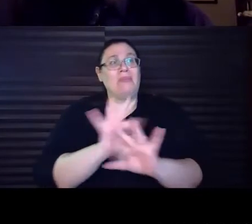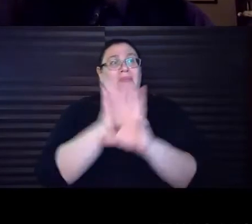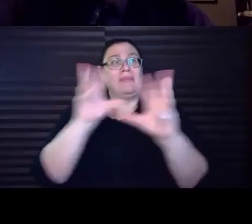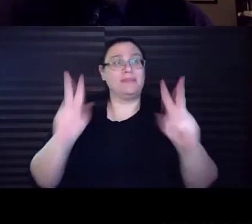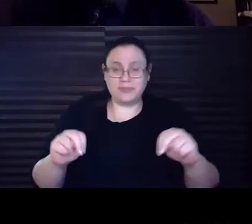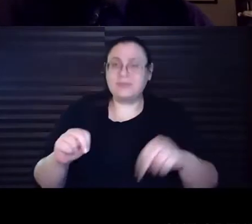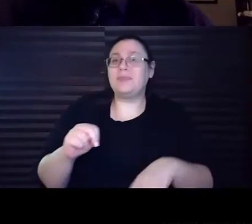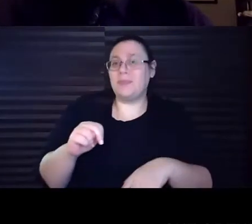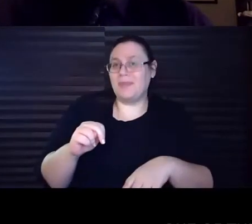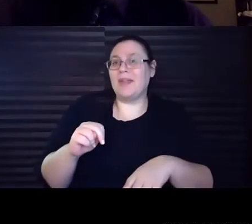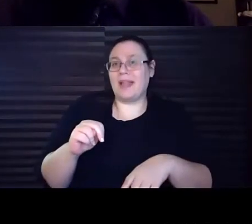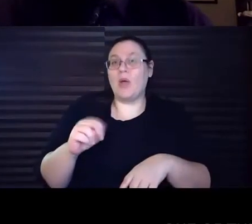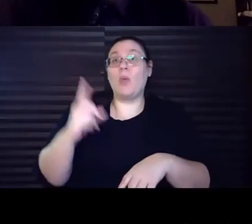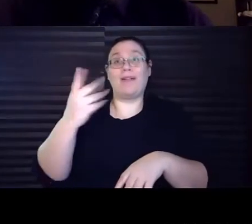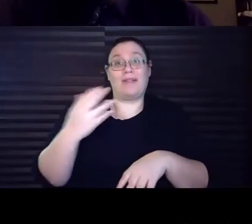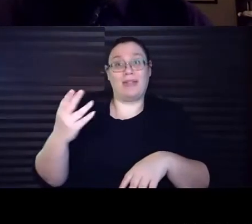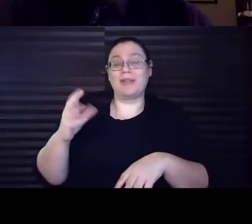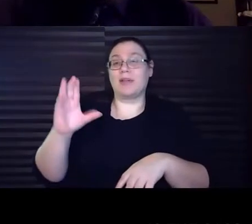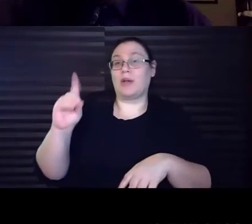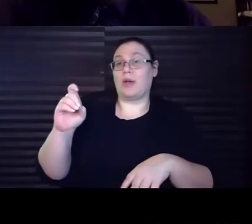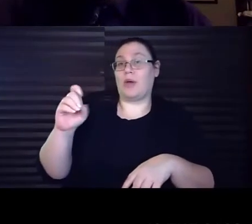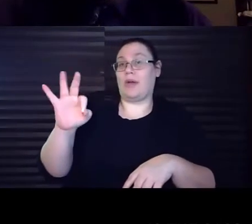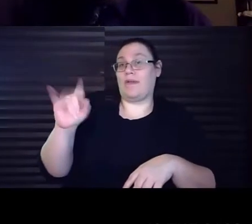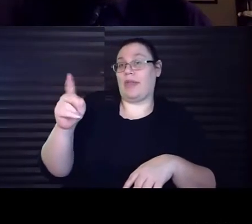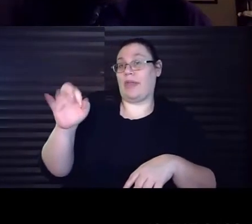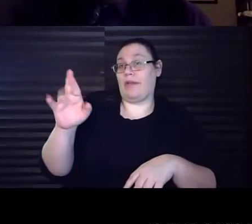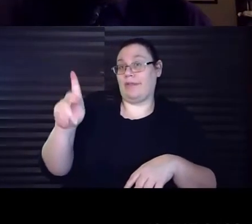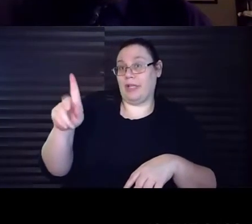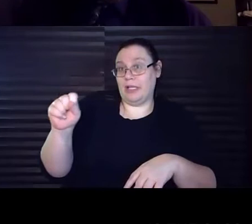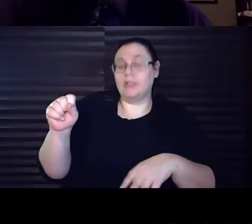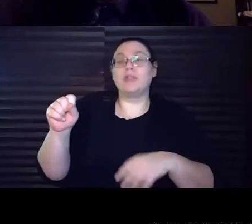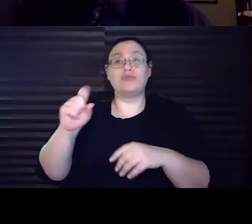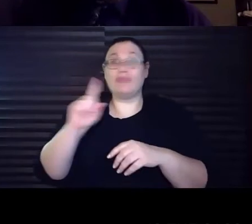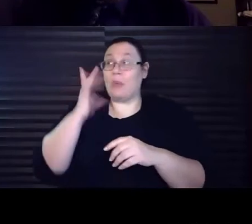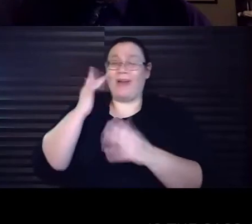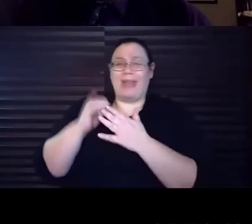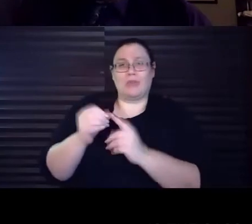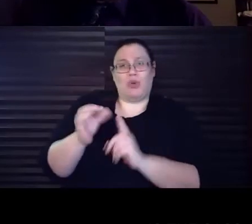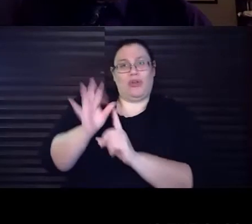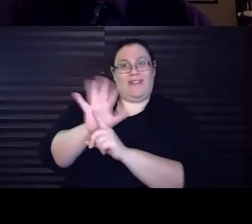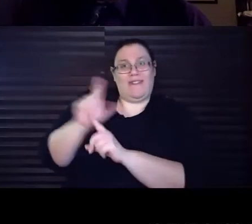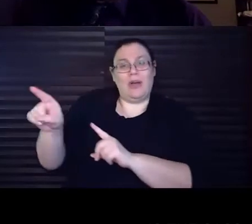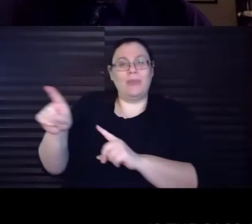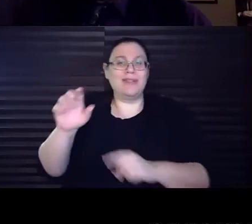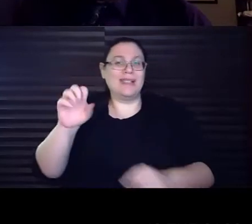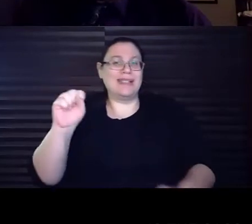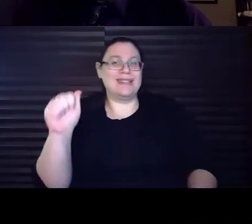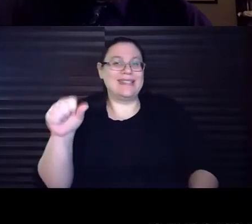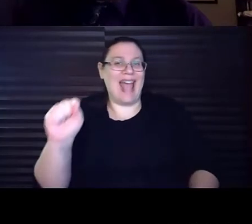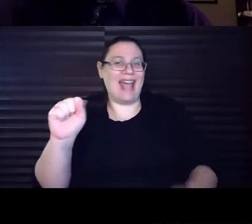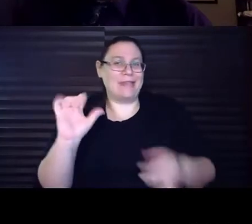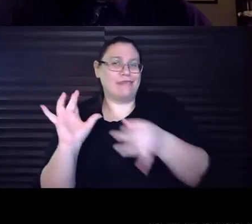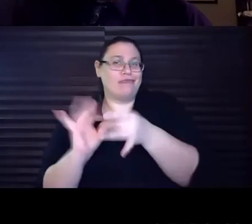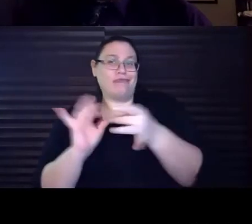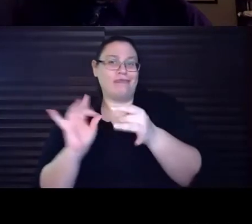you know, one of the things that Code of the Freaks, I think, really it sets Code of the Freaks apart is the sass of the